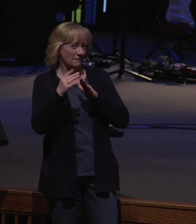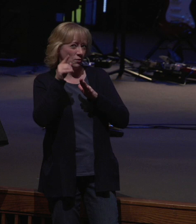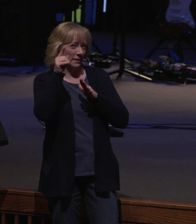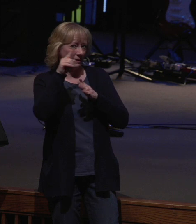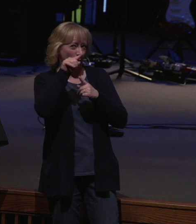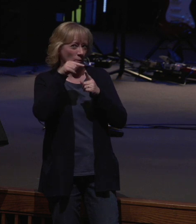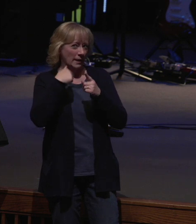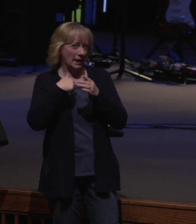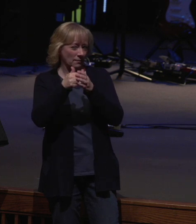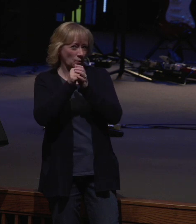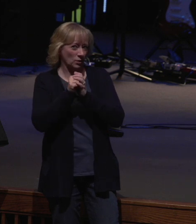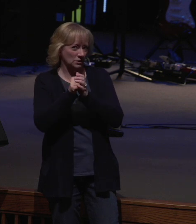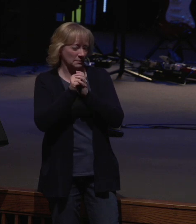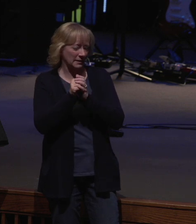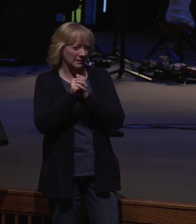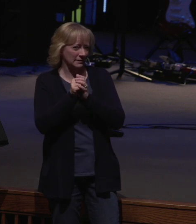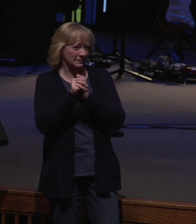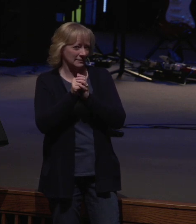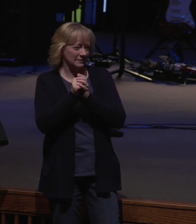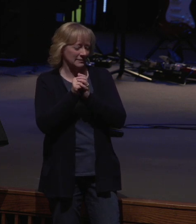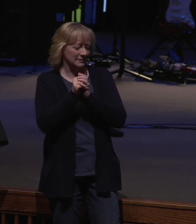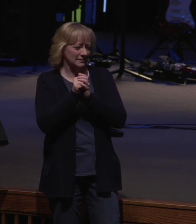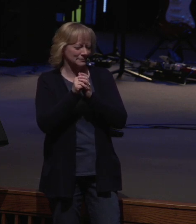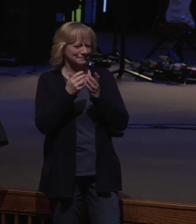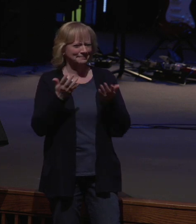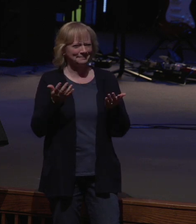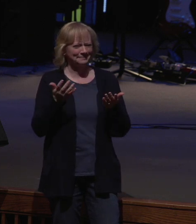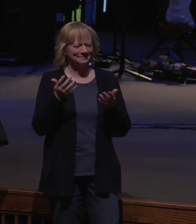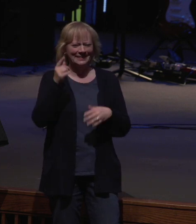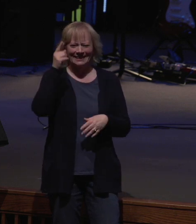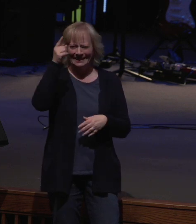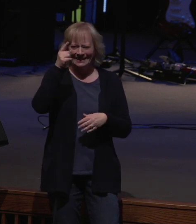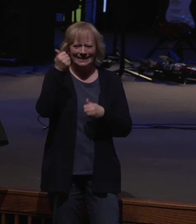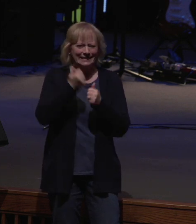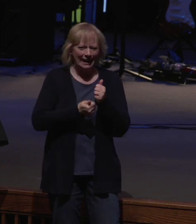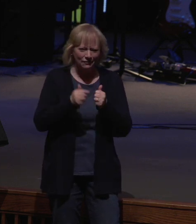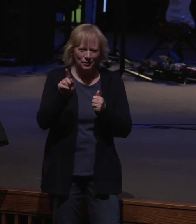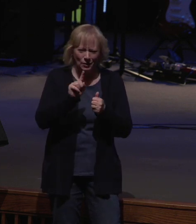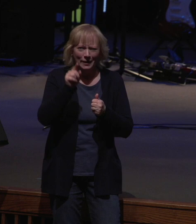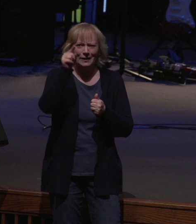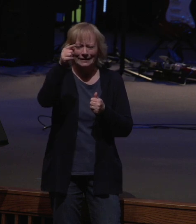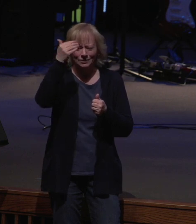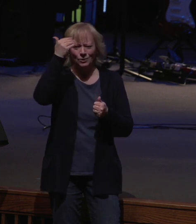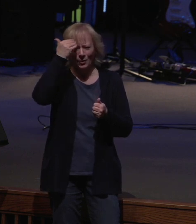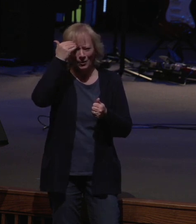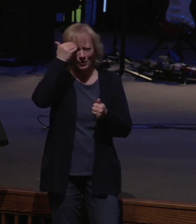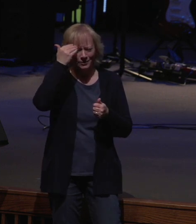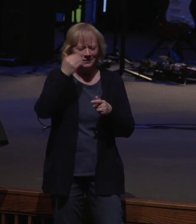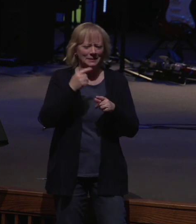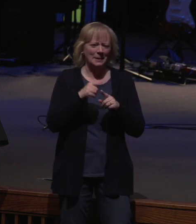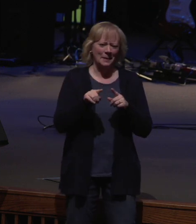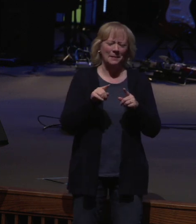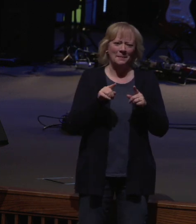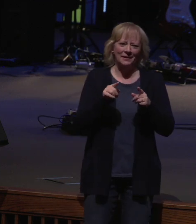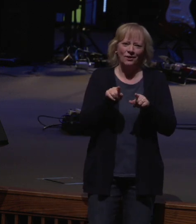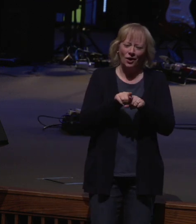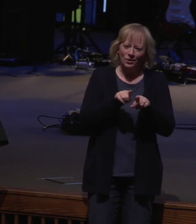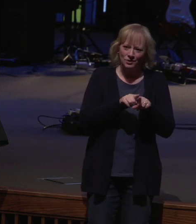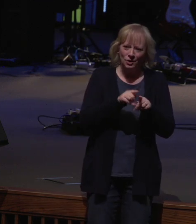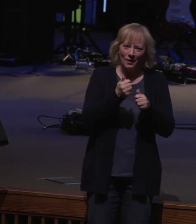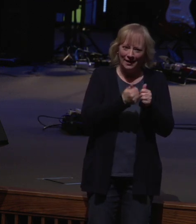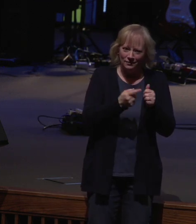One, there's that other part. He's omnipresent, so he's everywhere, so that wouldn't fly. But two,